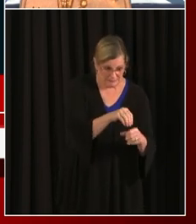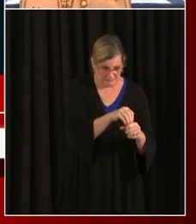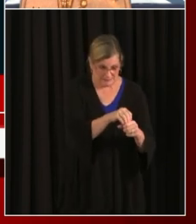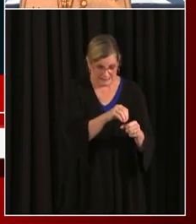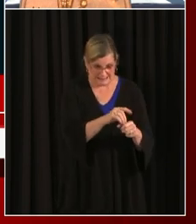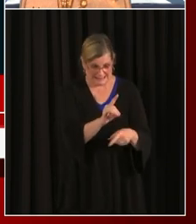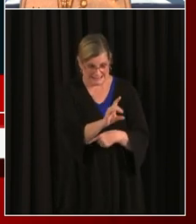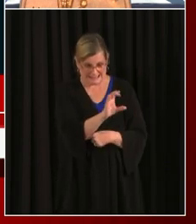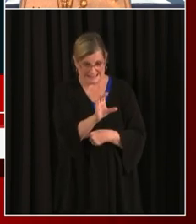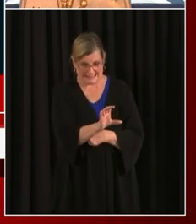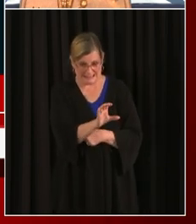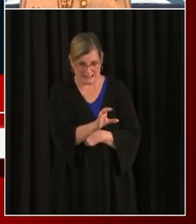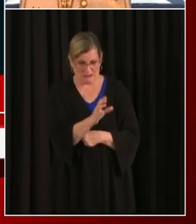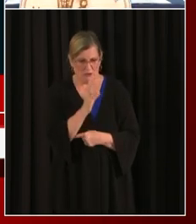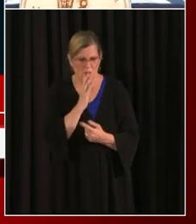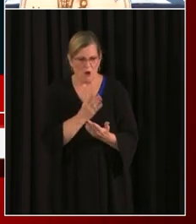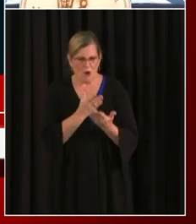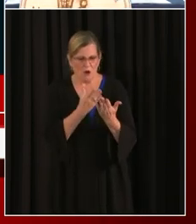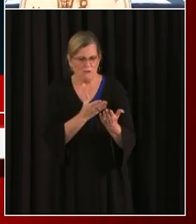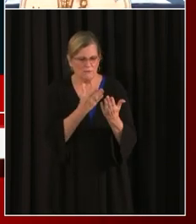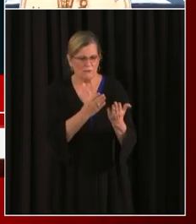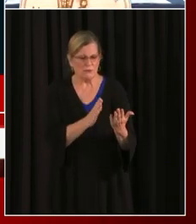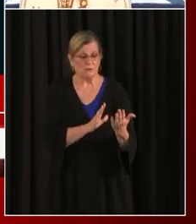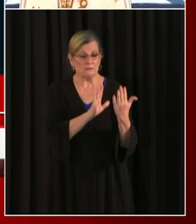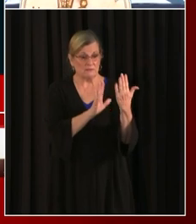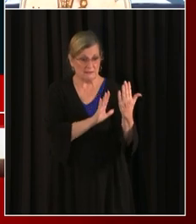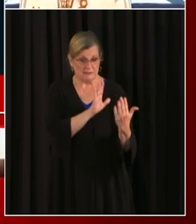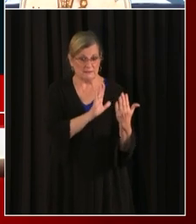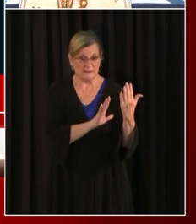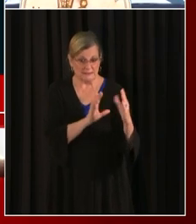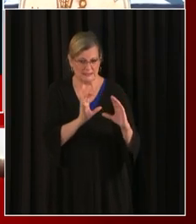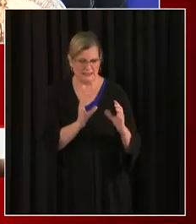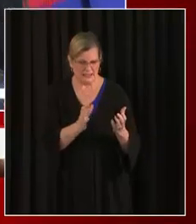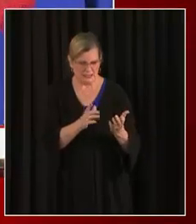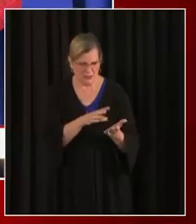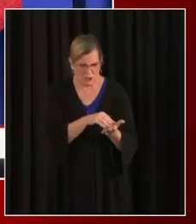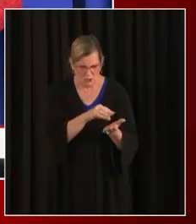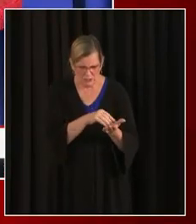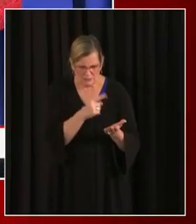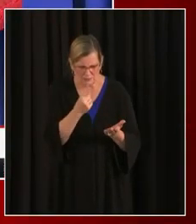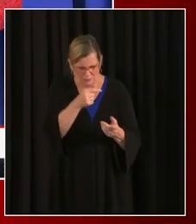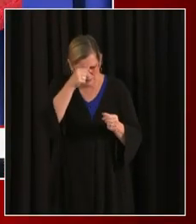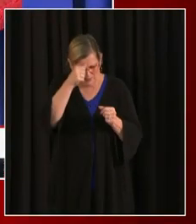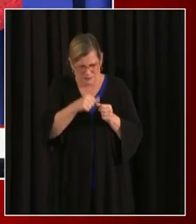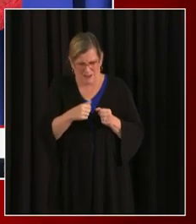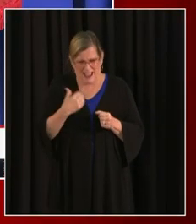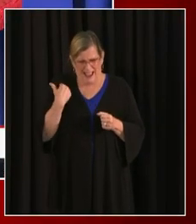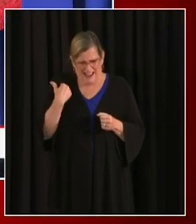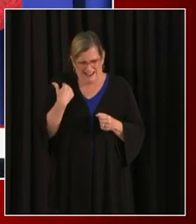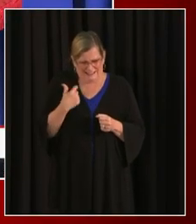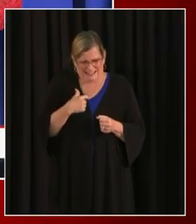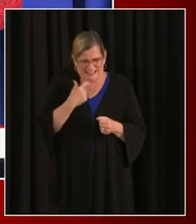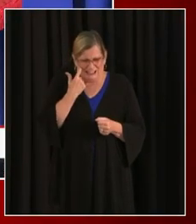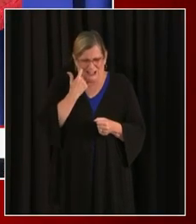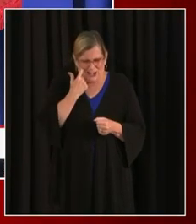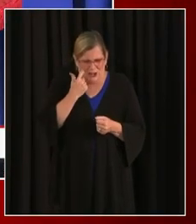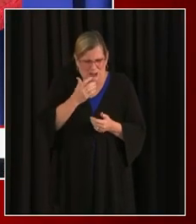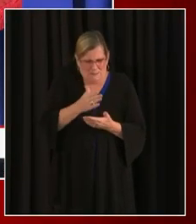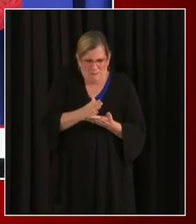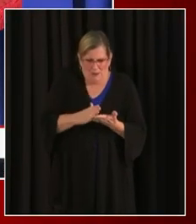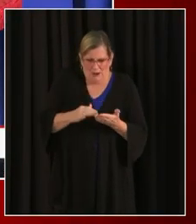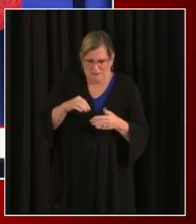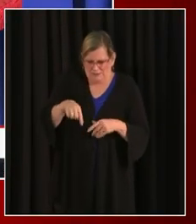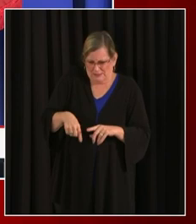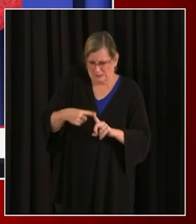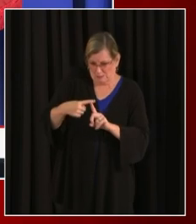are already offering in-person learning. You probably remember me saying in the early part of this month that